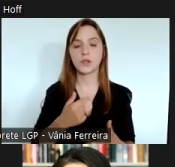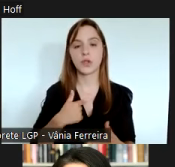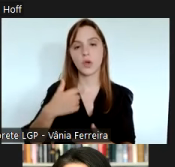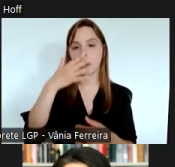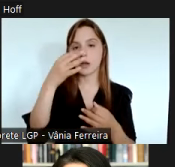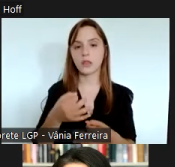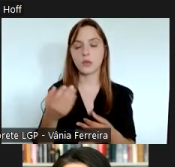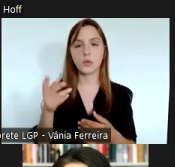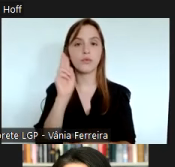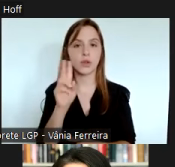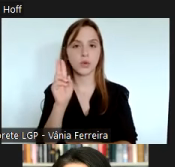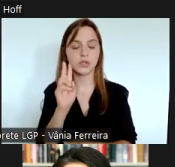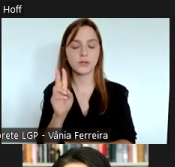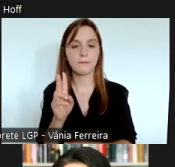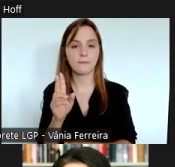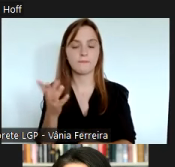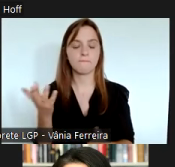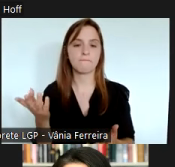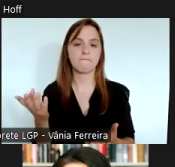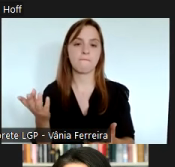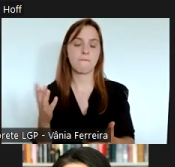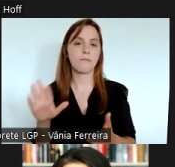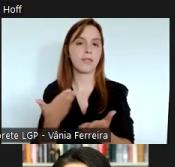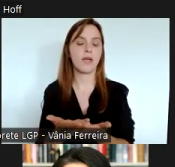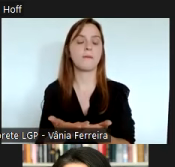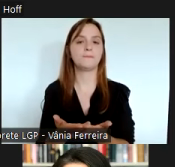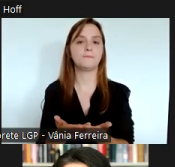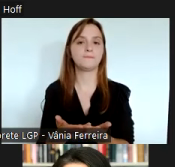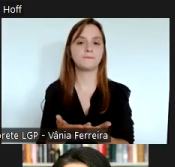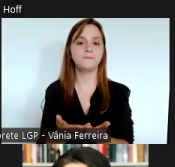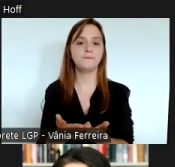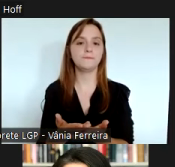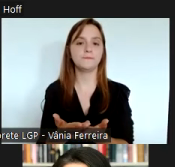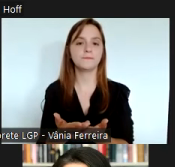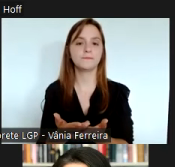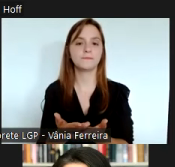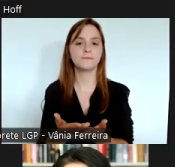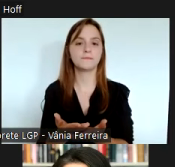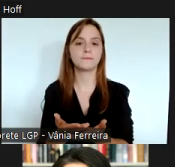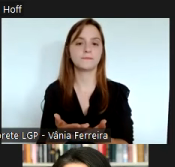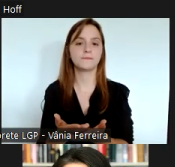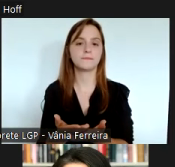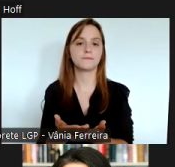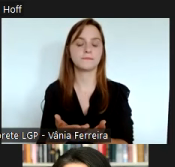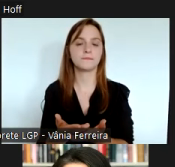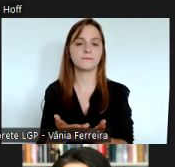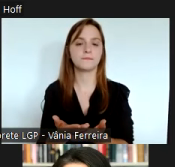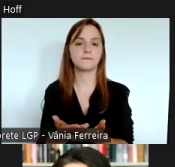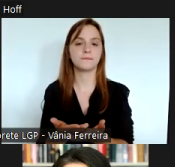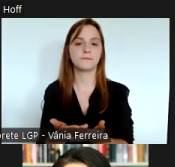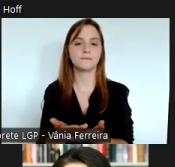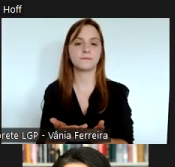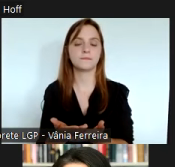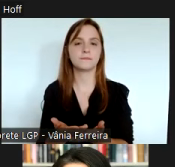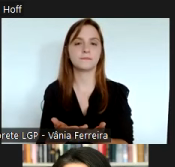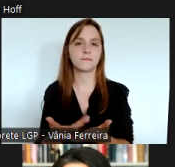the values that make up the LMU are very, very much democratic.